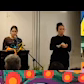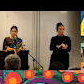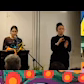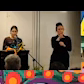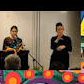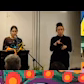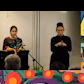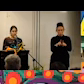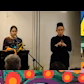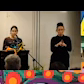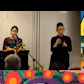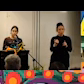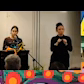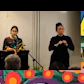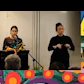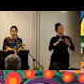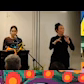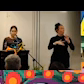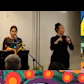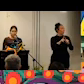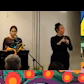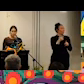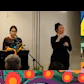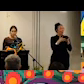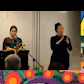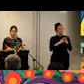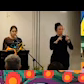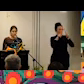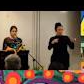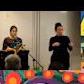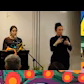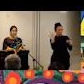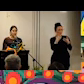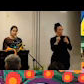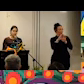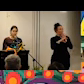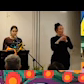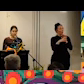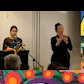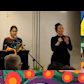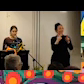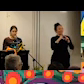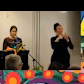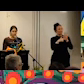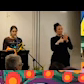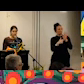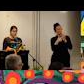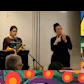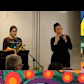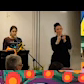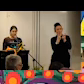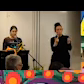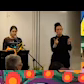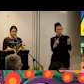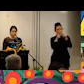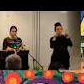us on Zoom, the best way to view the talk is to choose the Fit to View window from the View Options drop down at the top of your screen.